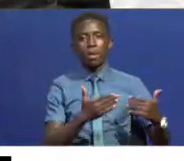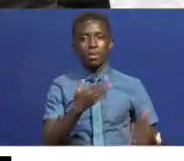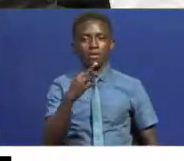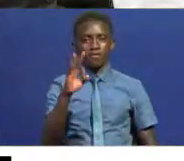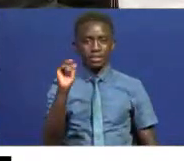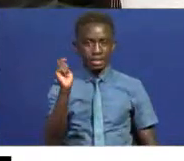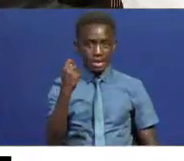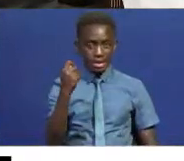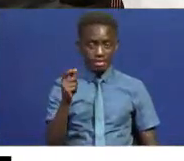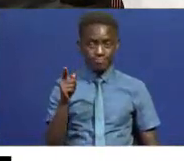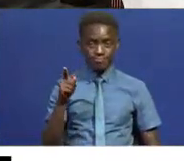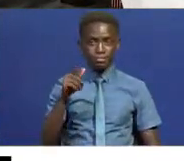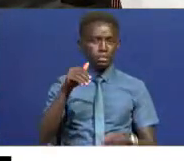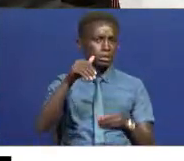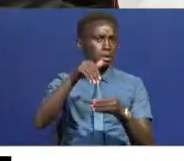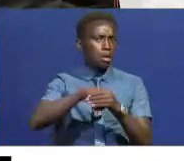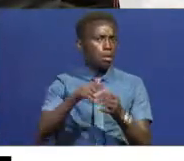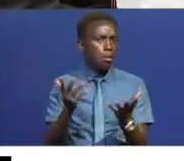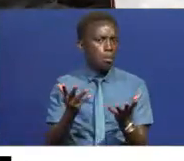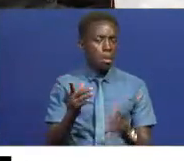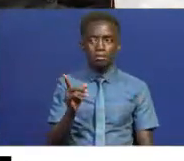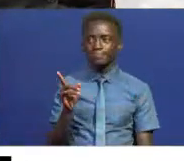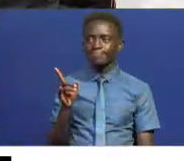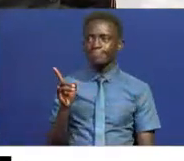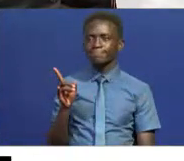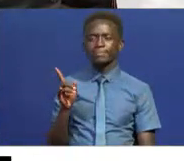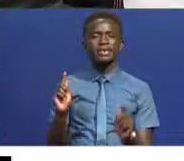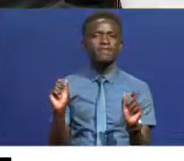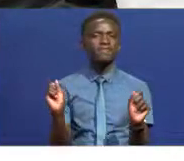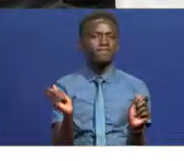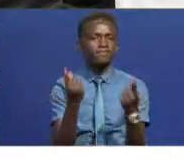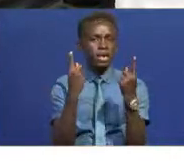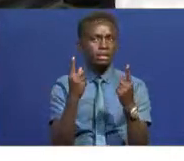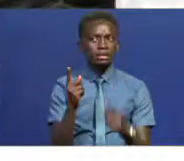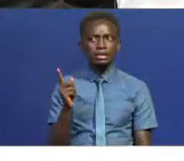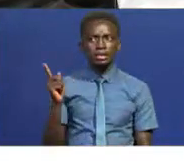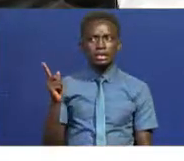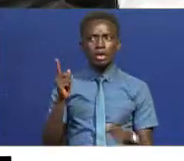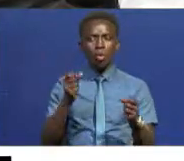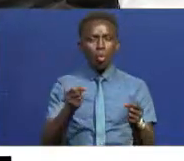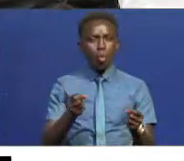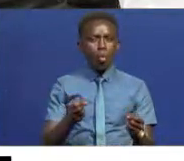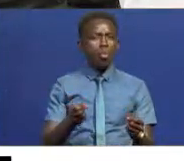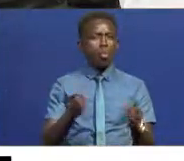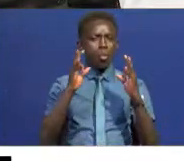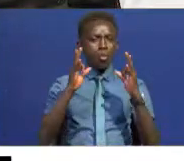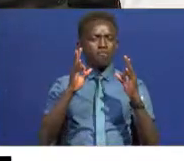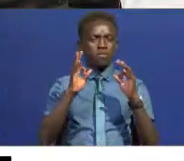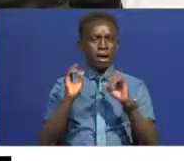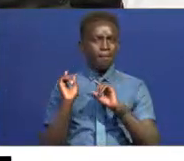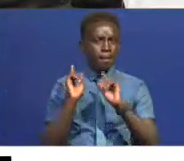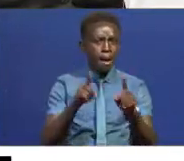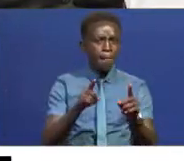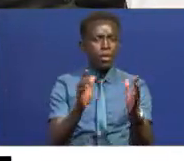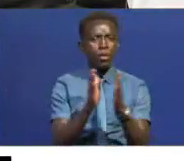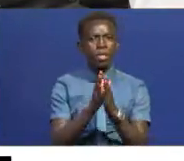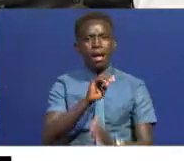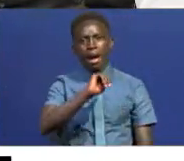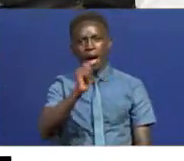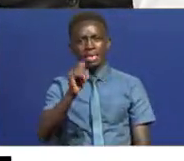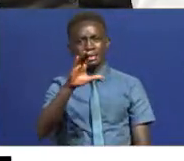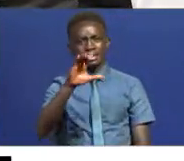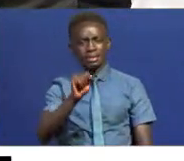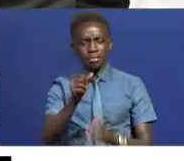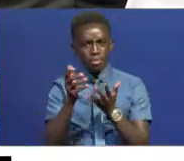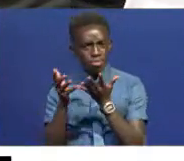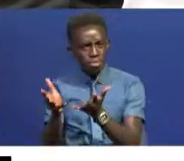of Kenya in an event that is also officiated by other cabinet secretaries as well